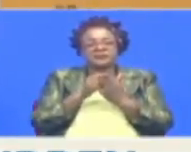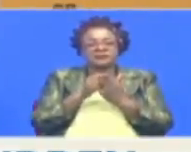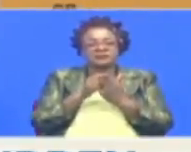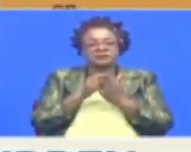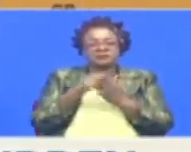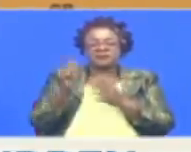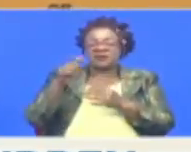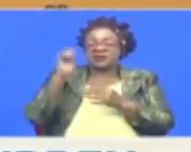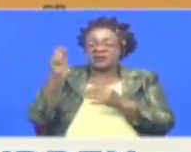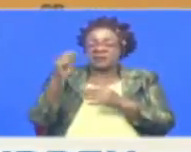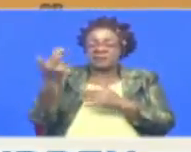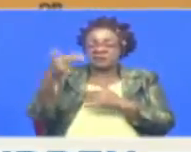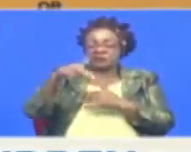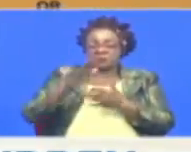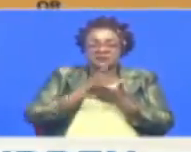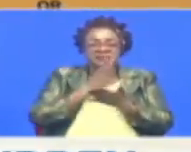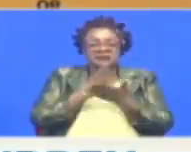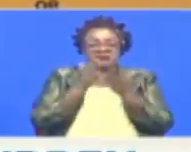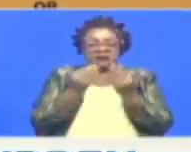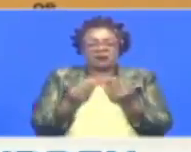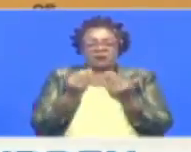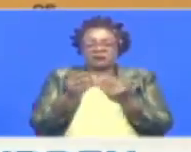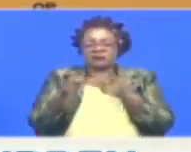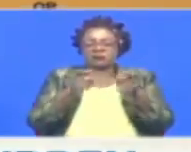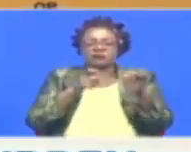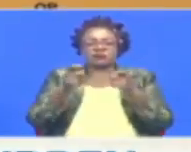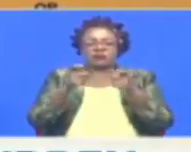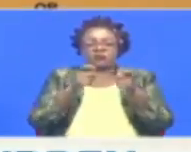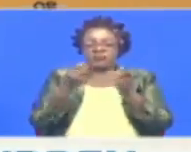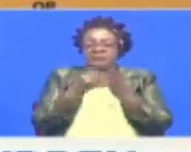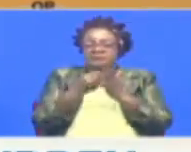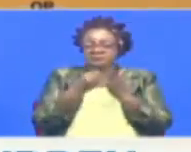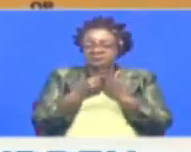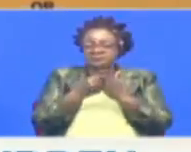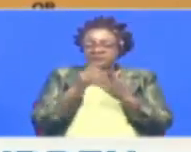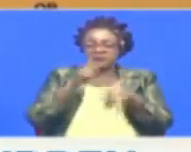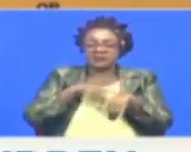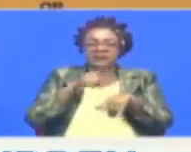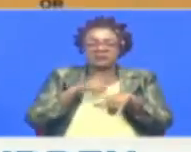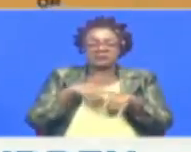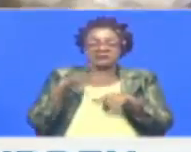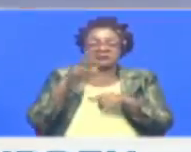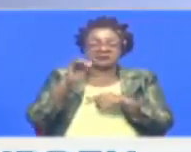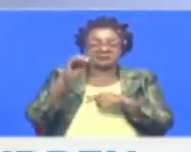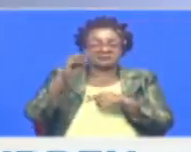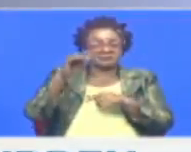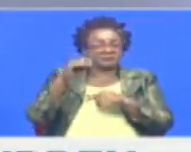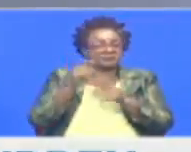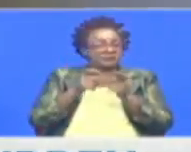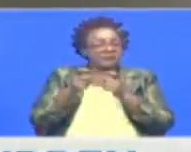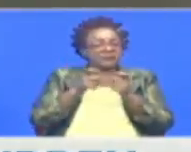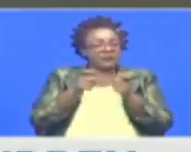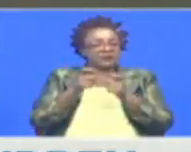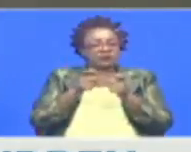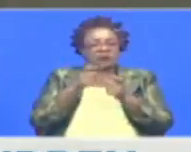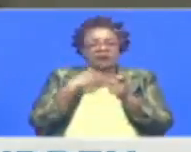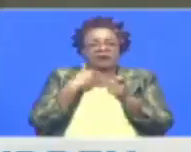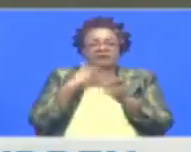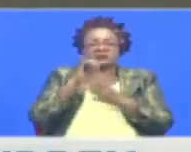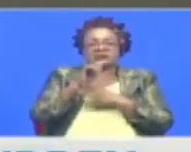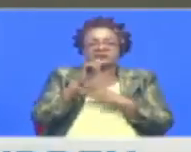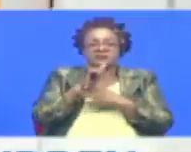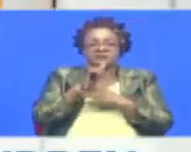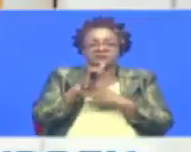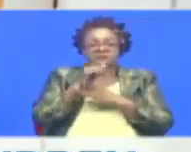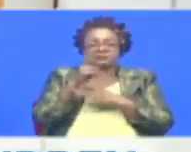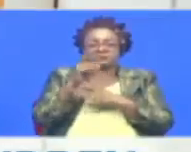Kenya's petroleum sector has been under a controlled pricing regime ever since the Energy Petroleum Pricing Regulations came into force in